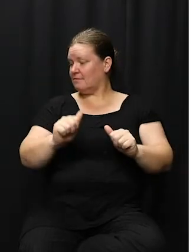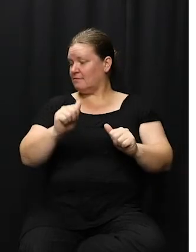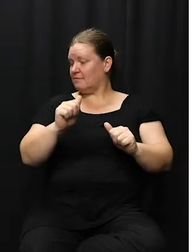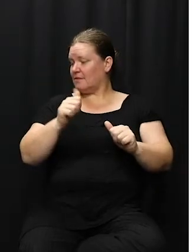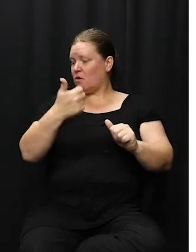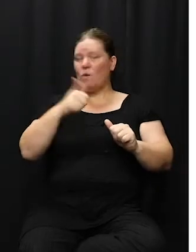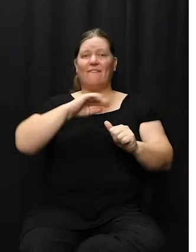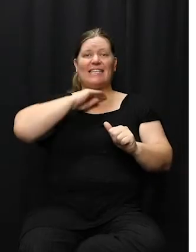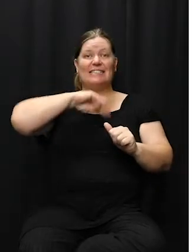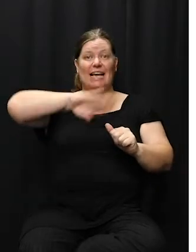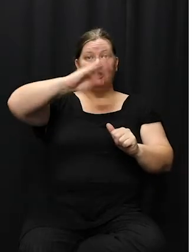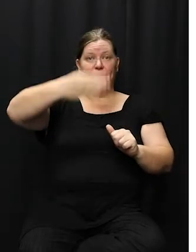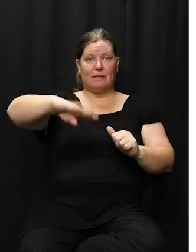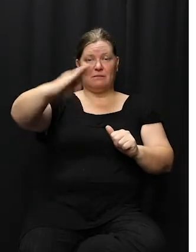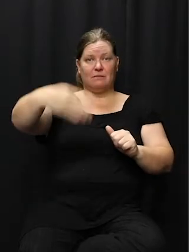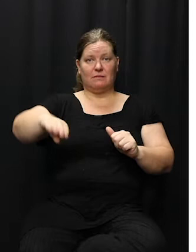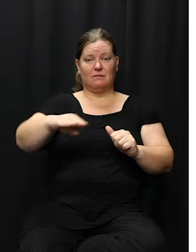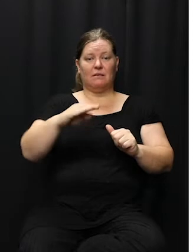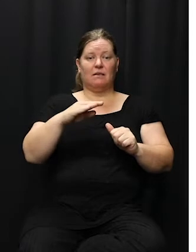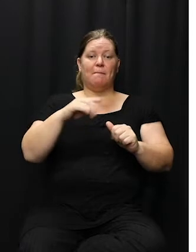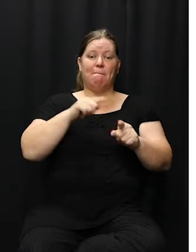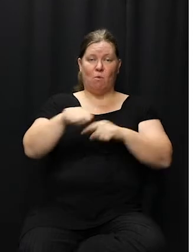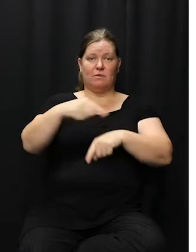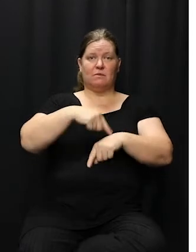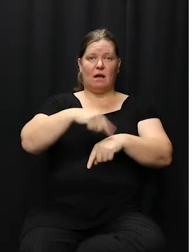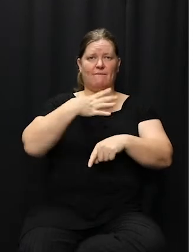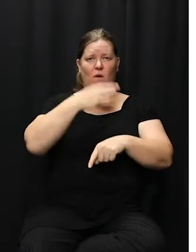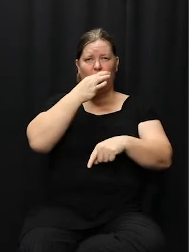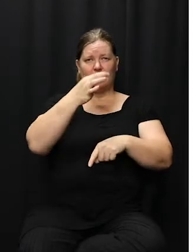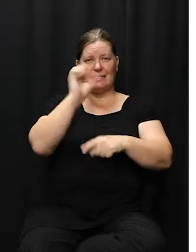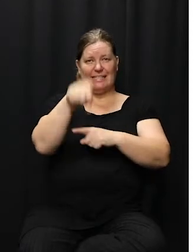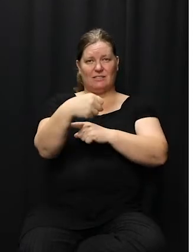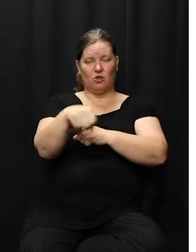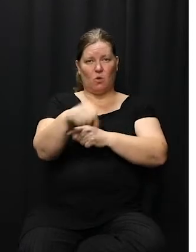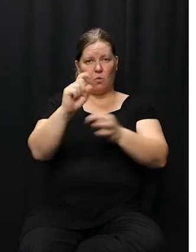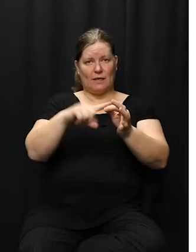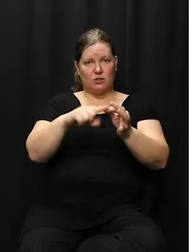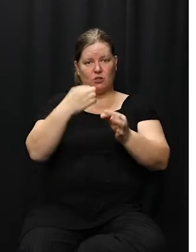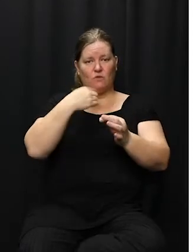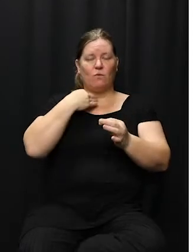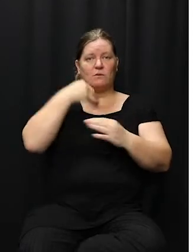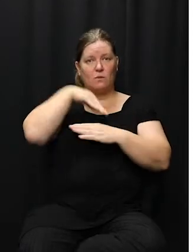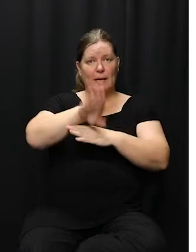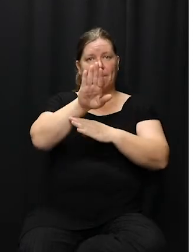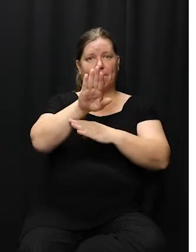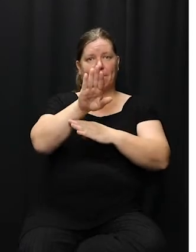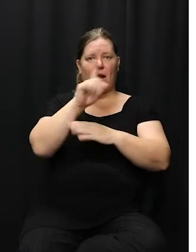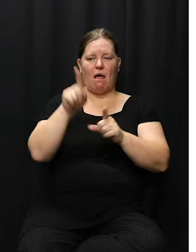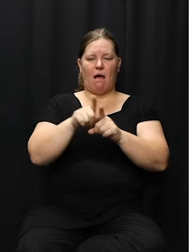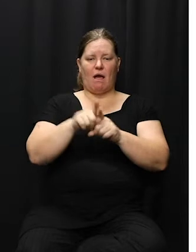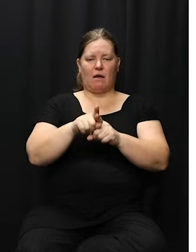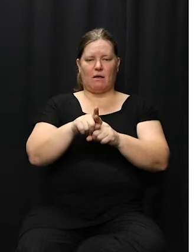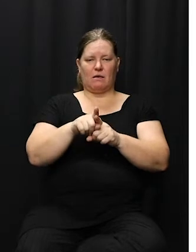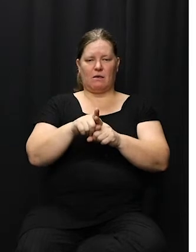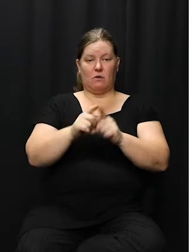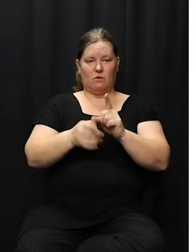Also, we have like intonation, your voice intonation. So if you're asking a yes, no question, you usually go up. You going to the shops